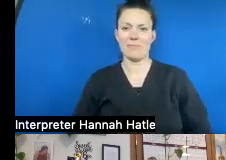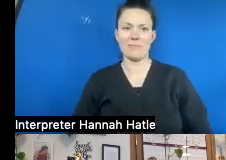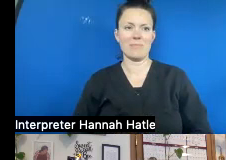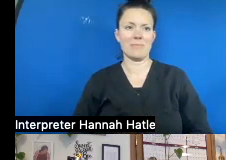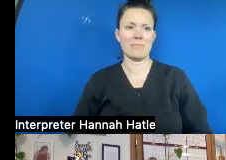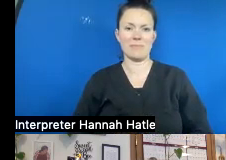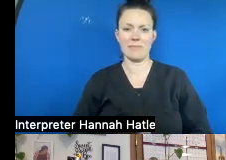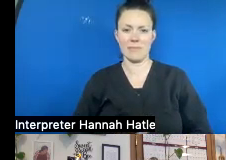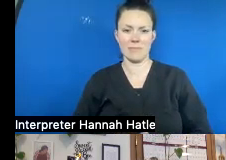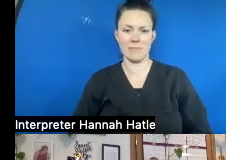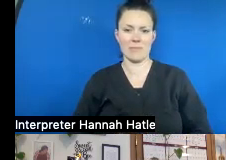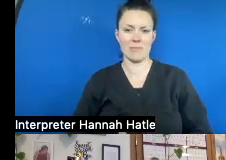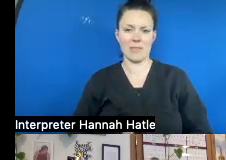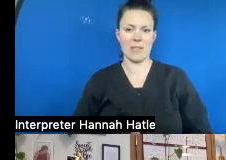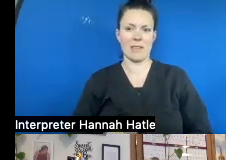Where is